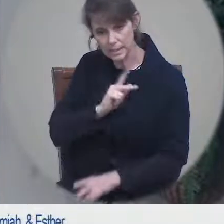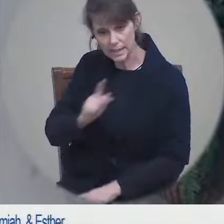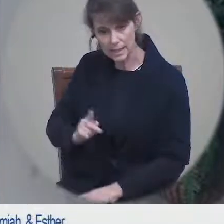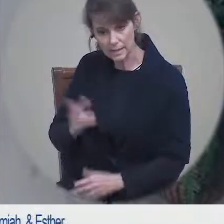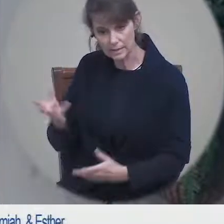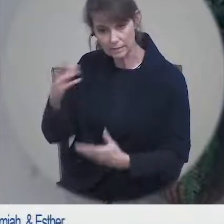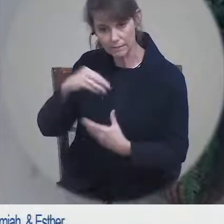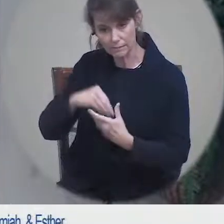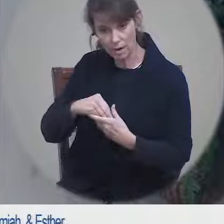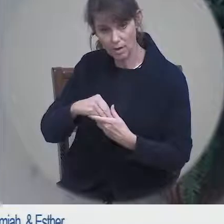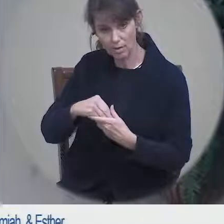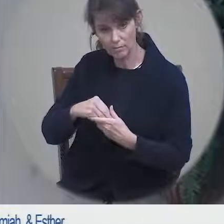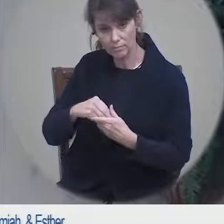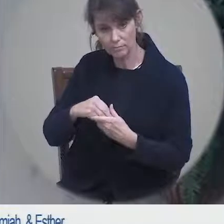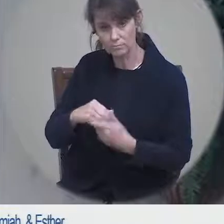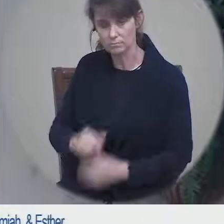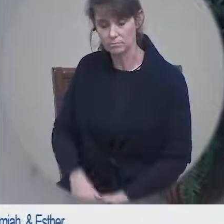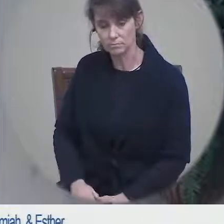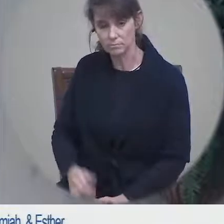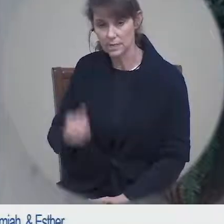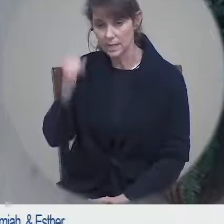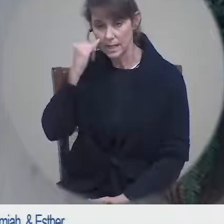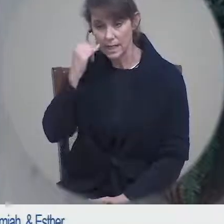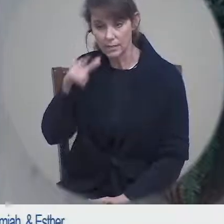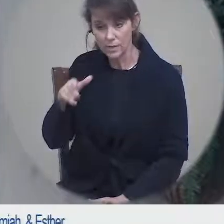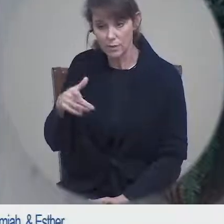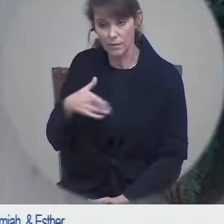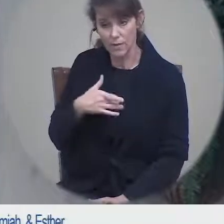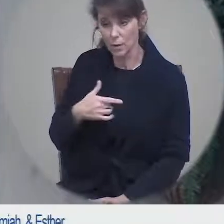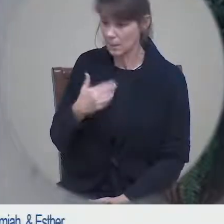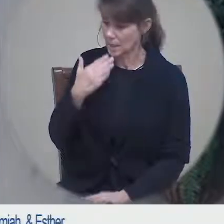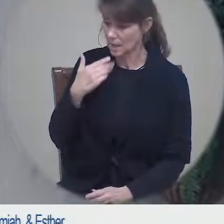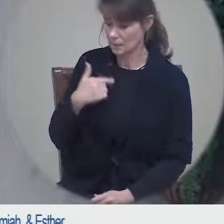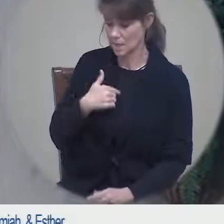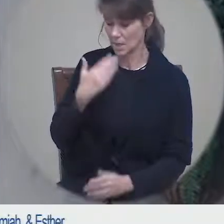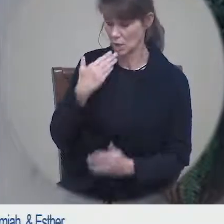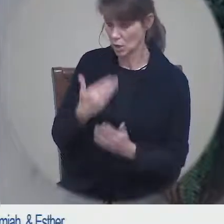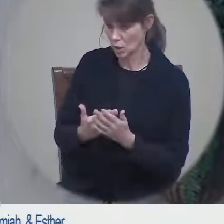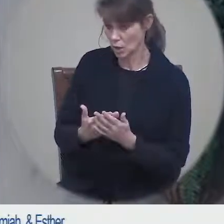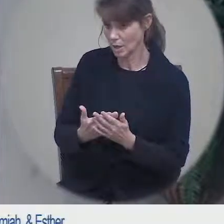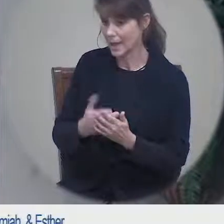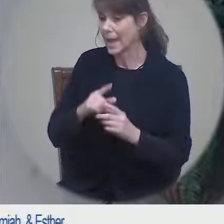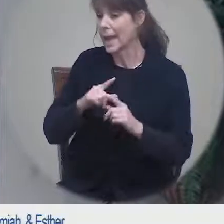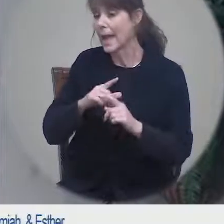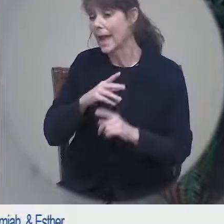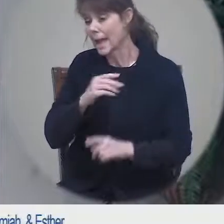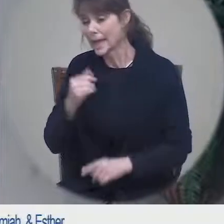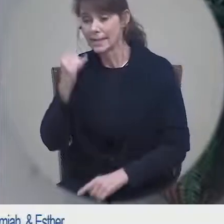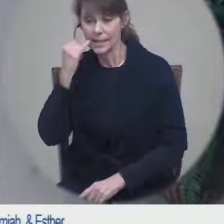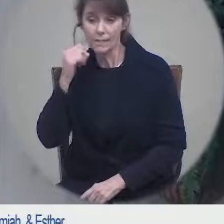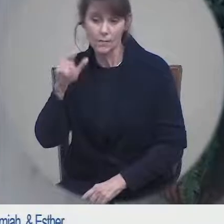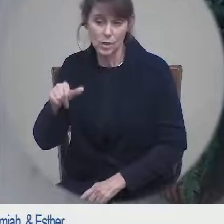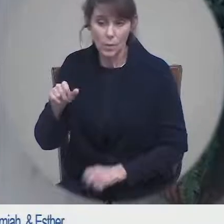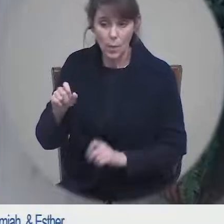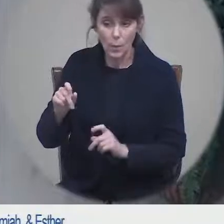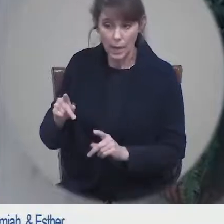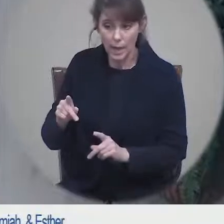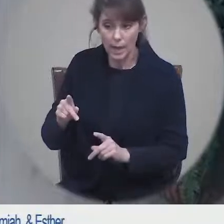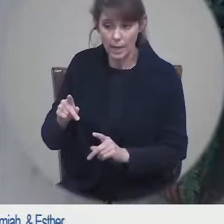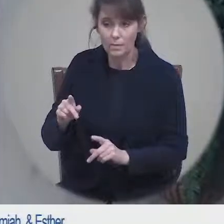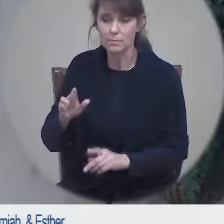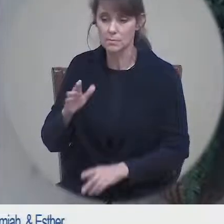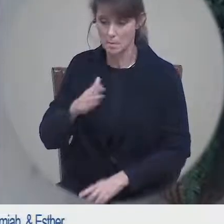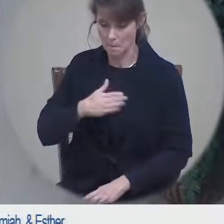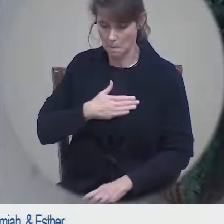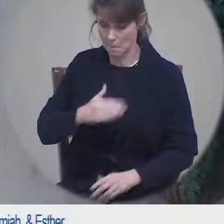found favor in your sight, O king, and if it pleases the king, let my life be given me as